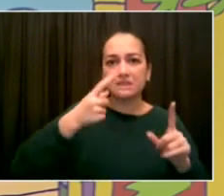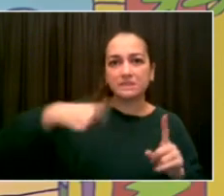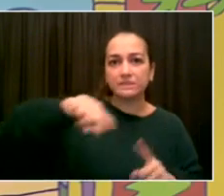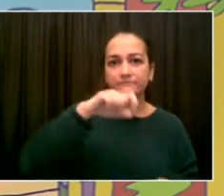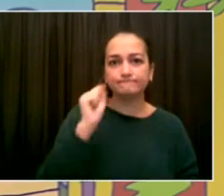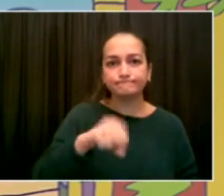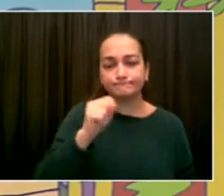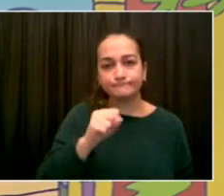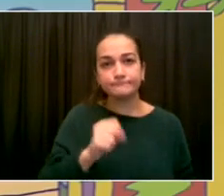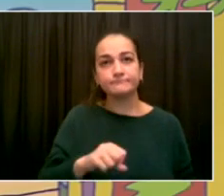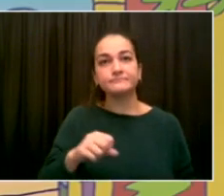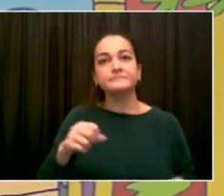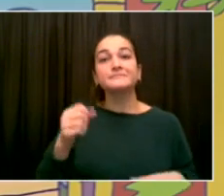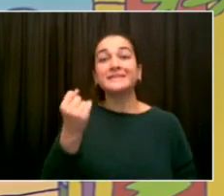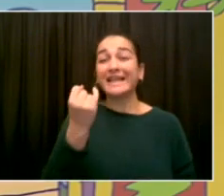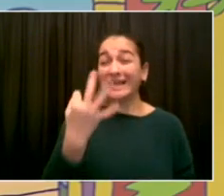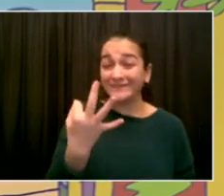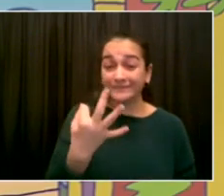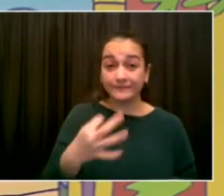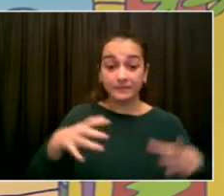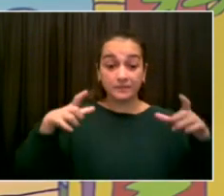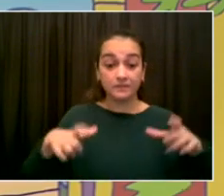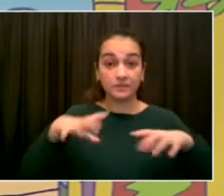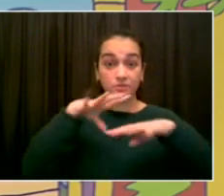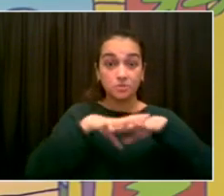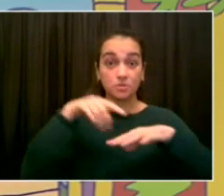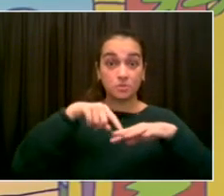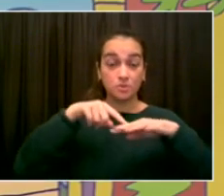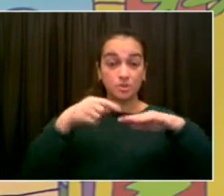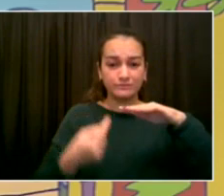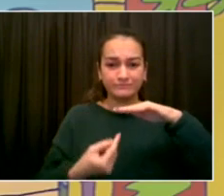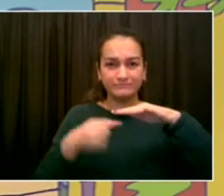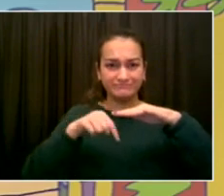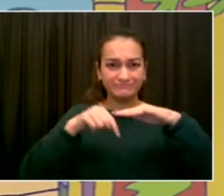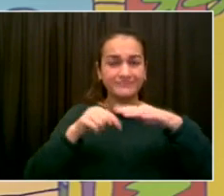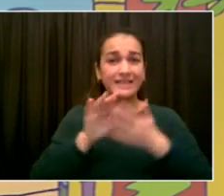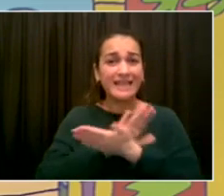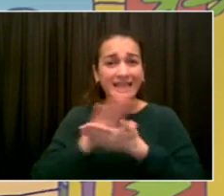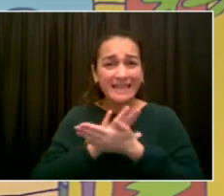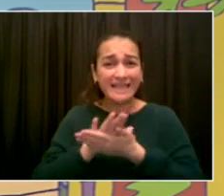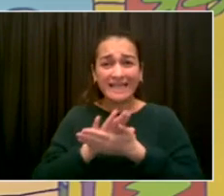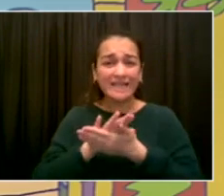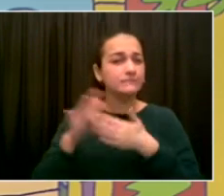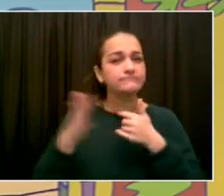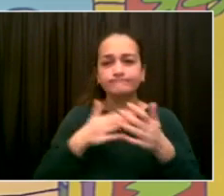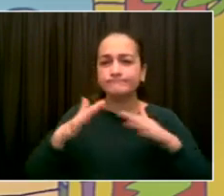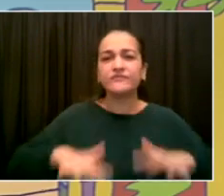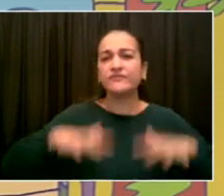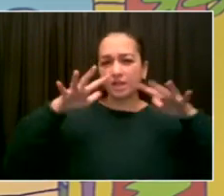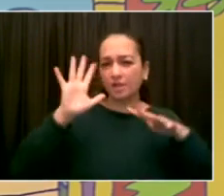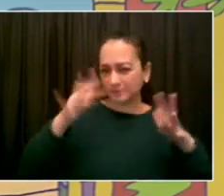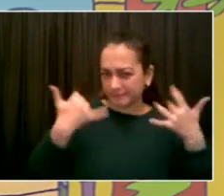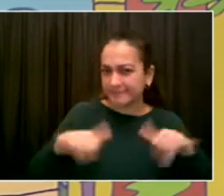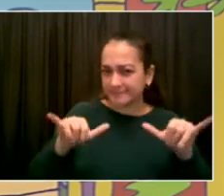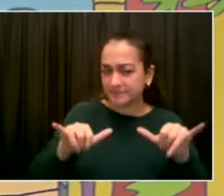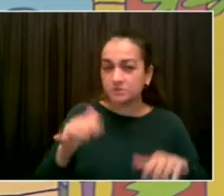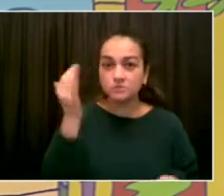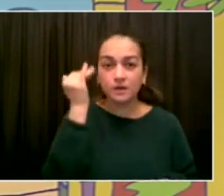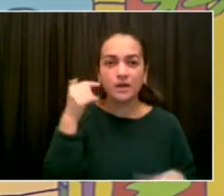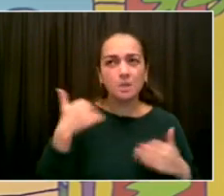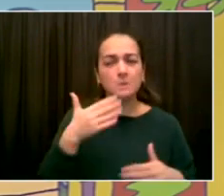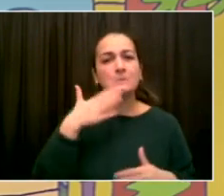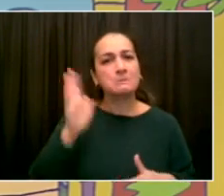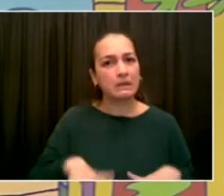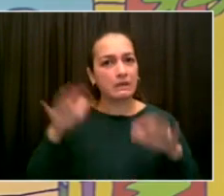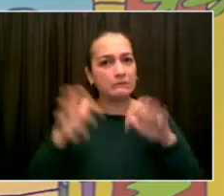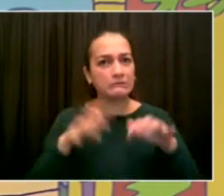Commissioner Sapienza has been very blunt about that. That shows us a kind of change that we're going to have to do over many years and would cost $100 billion or more to